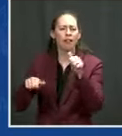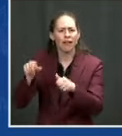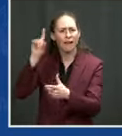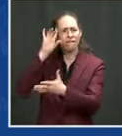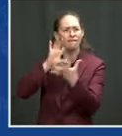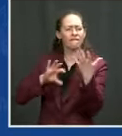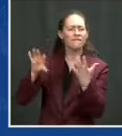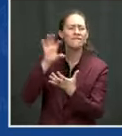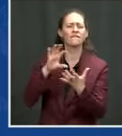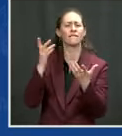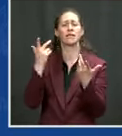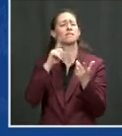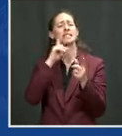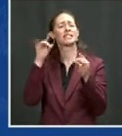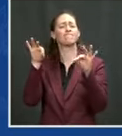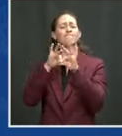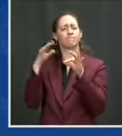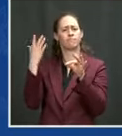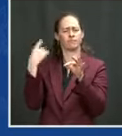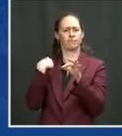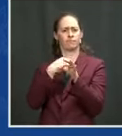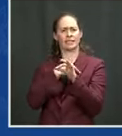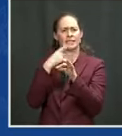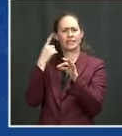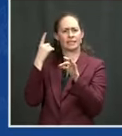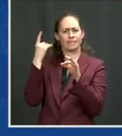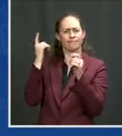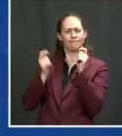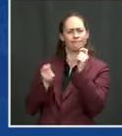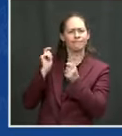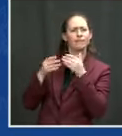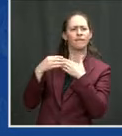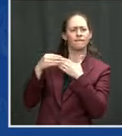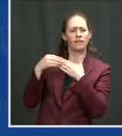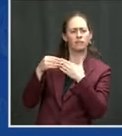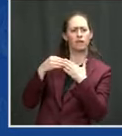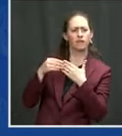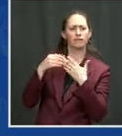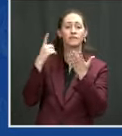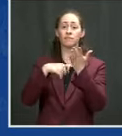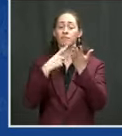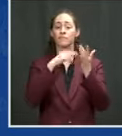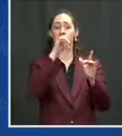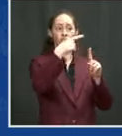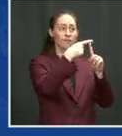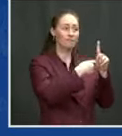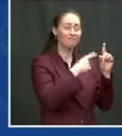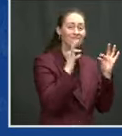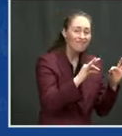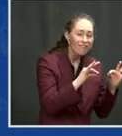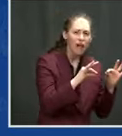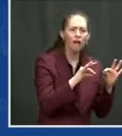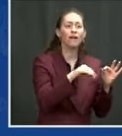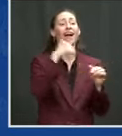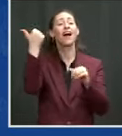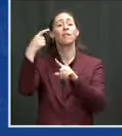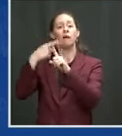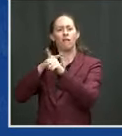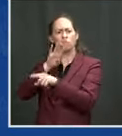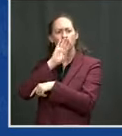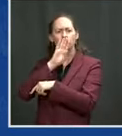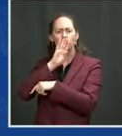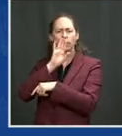What was working a month ago isn't necessarily going to work today. Of course, we have a vision for where we want to go and where we are in